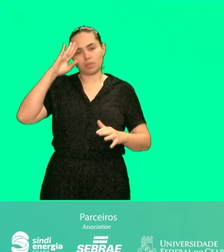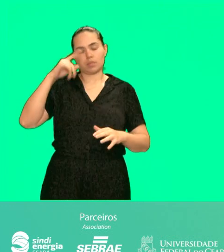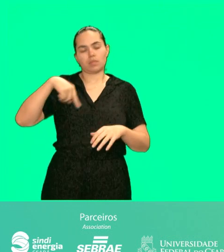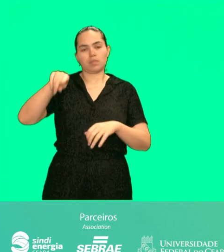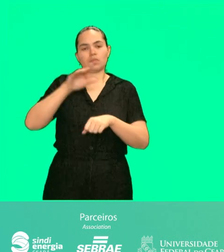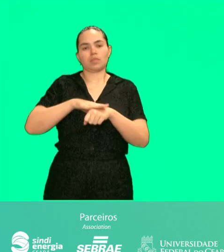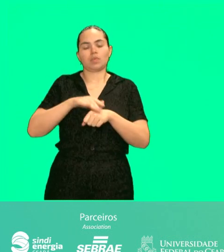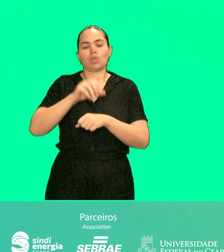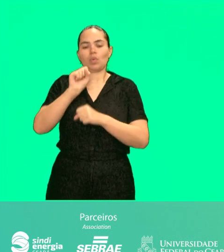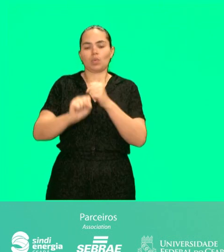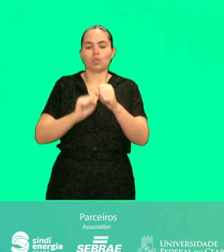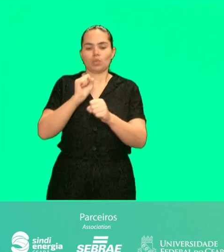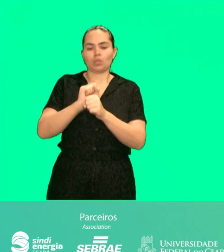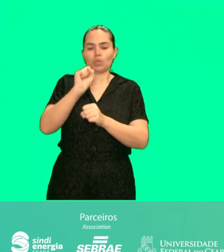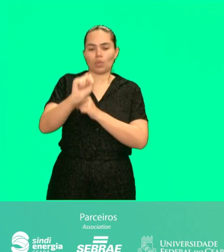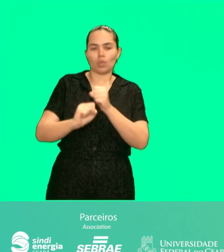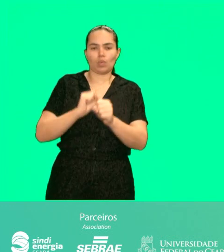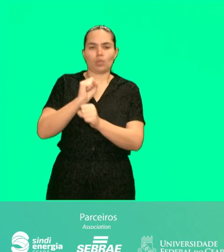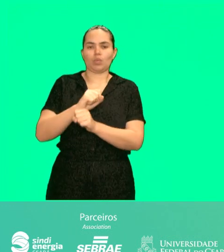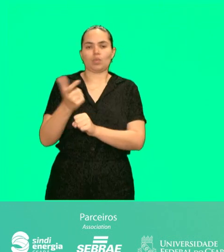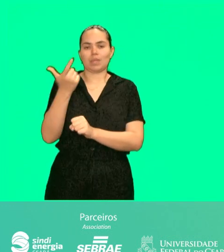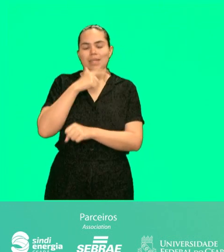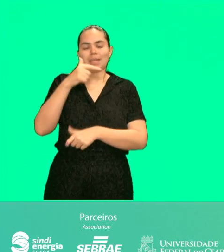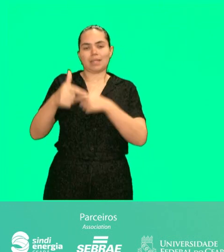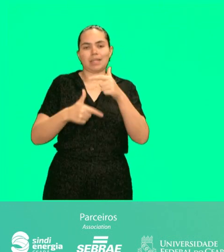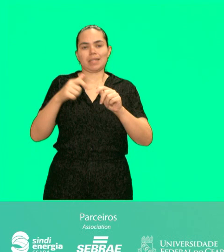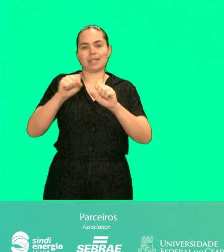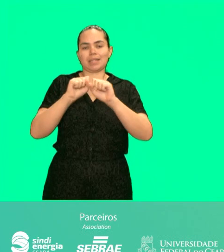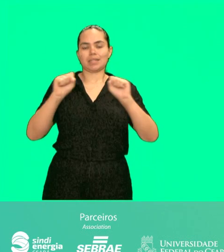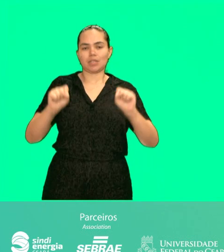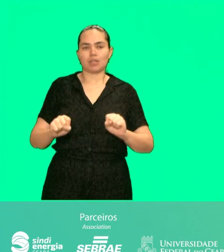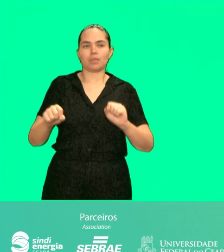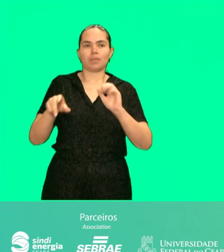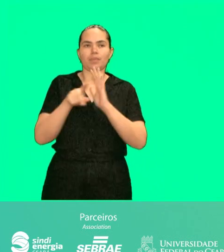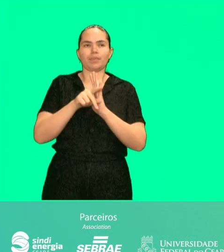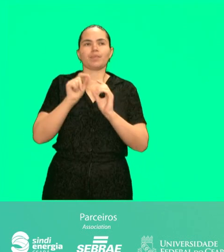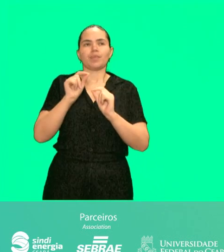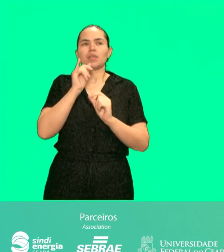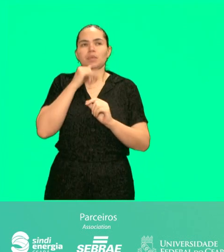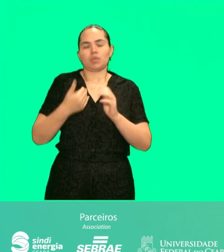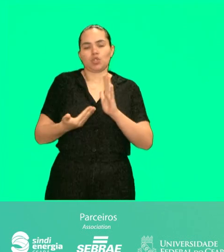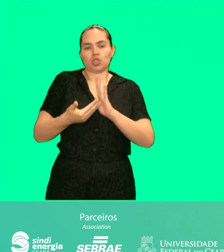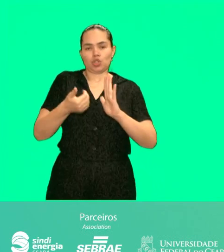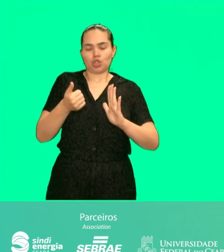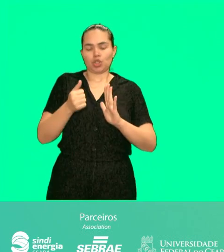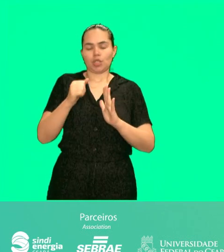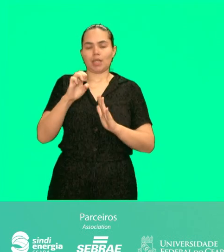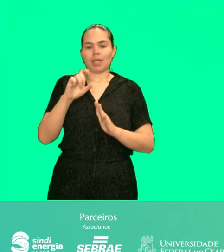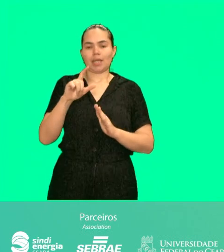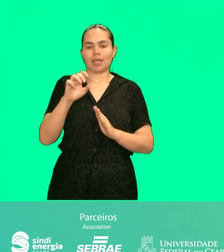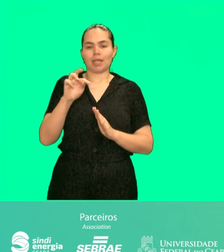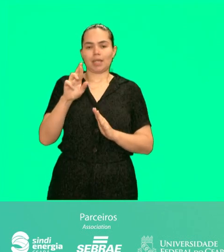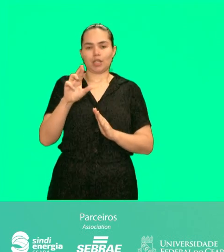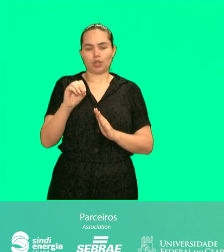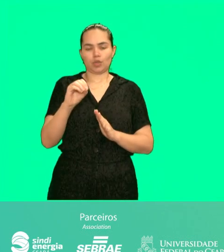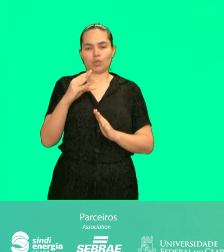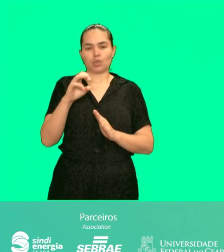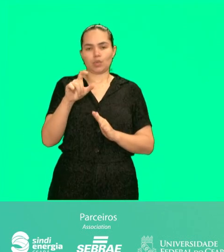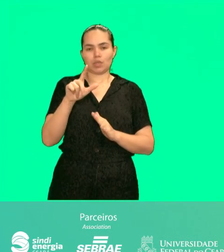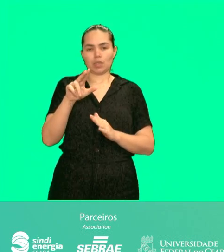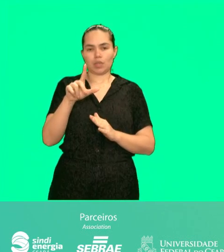that cada 8 anos happens também, each 8 trabalhamos years, com sistema de leasing, né? you Então have a você tira uma leasing system eletrocélula taking para a gente fazer o out an recoaching, electrocell a for